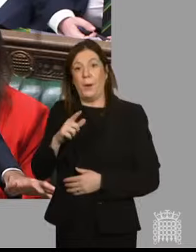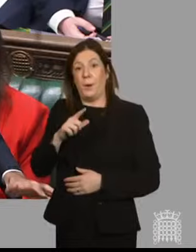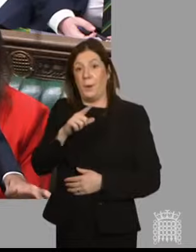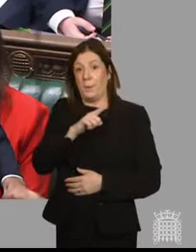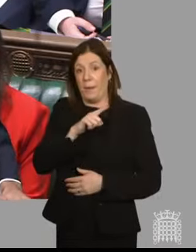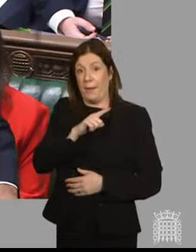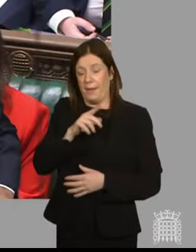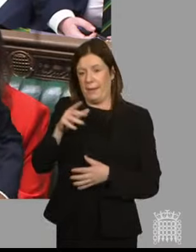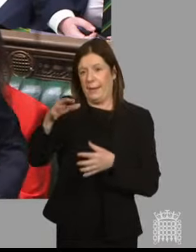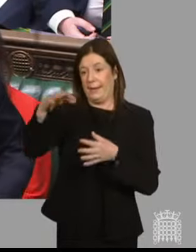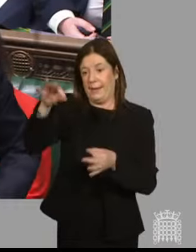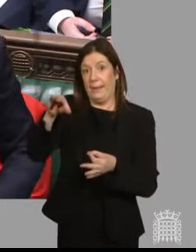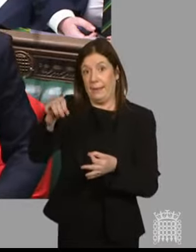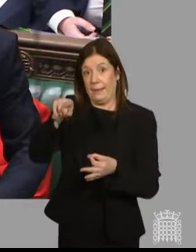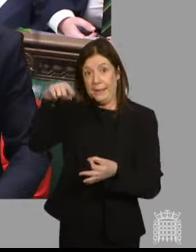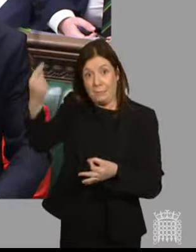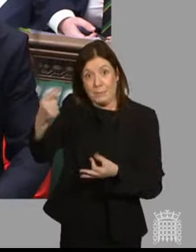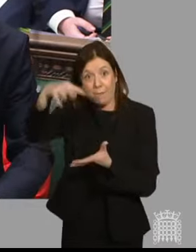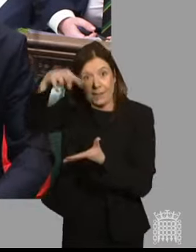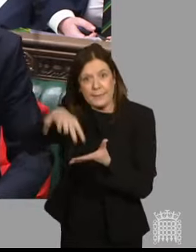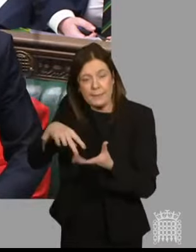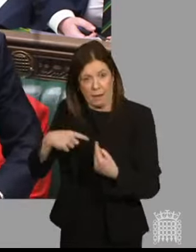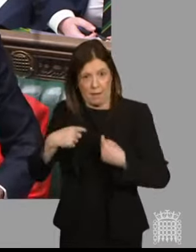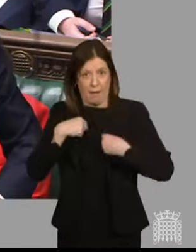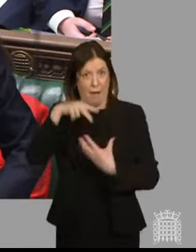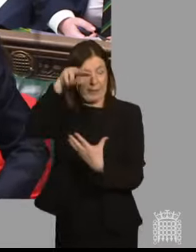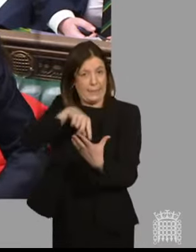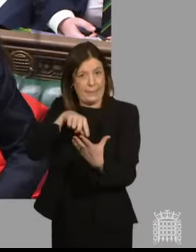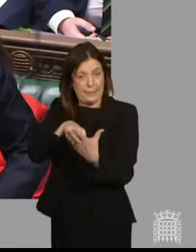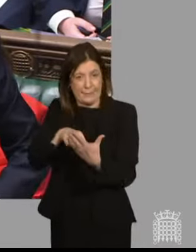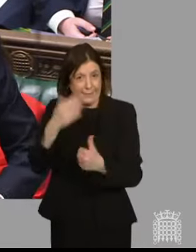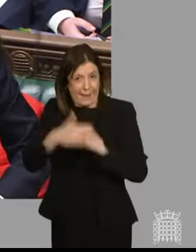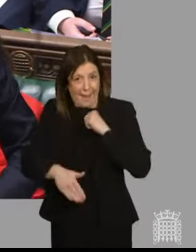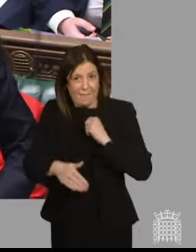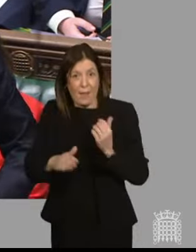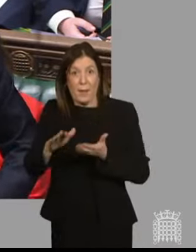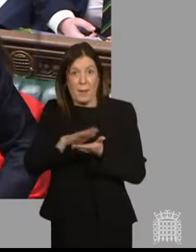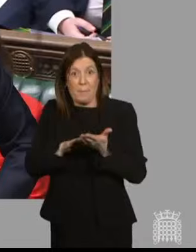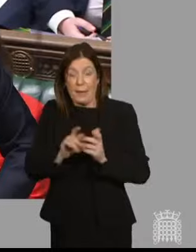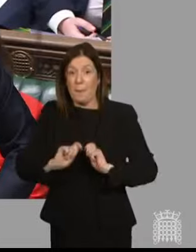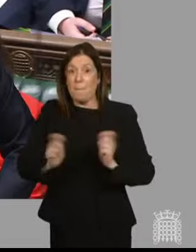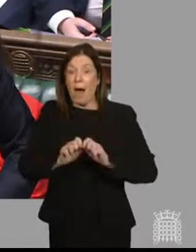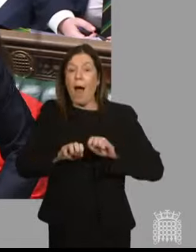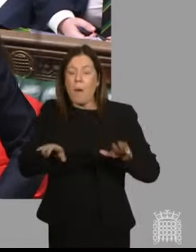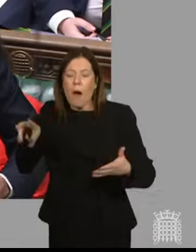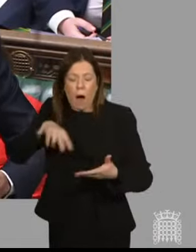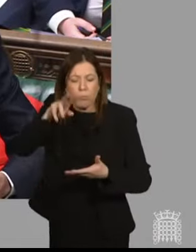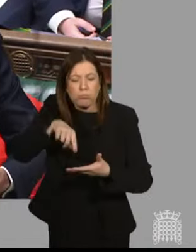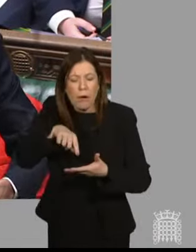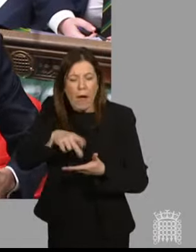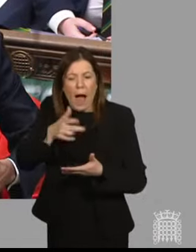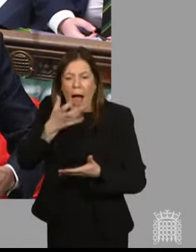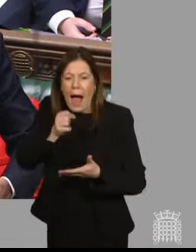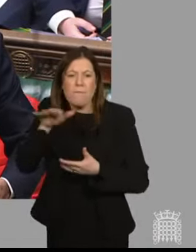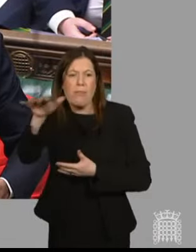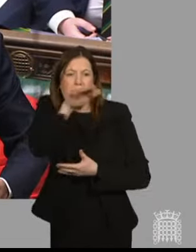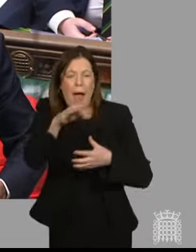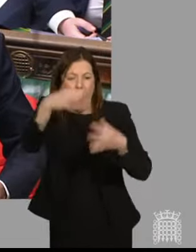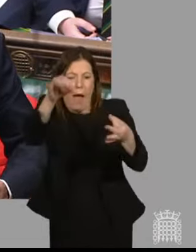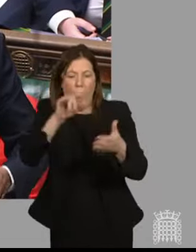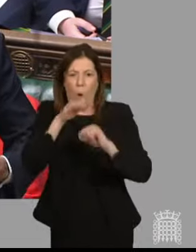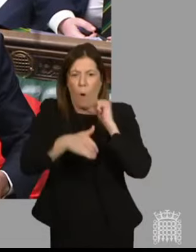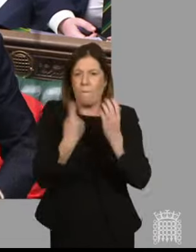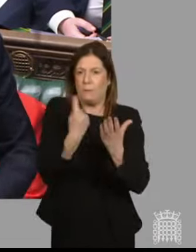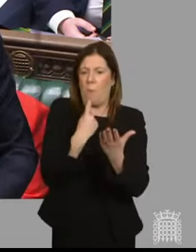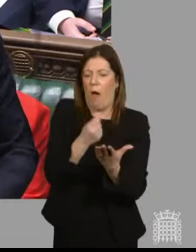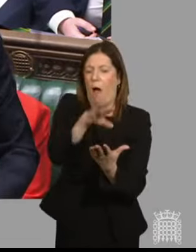reported second-hand in a bunch of media newspapers. But what I can tell him is I am absolutely clear